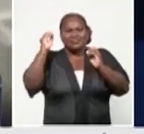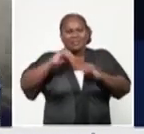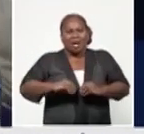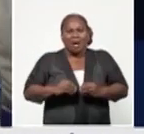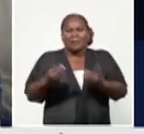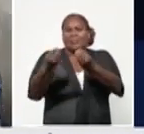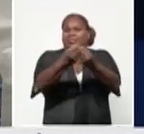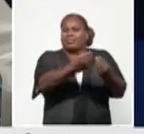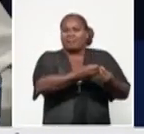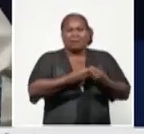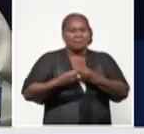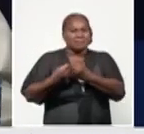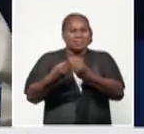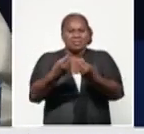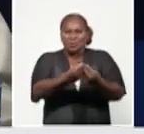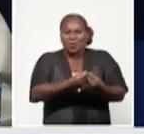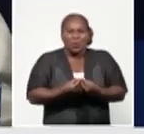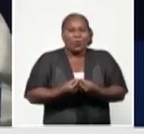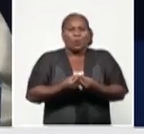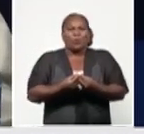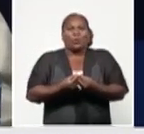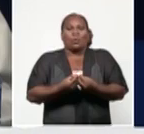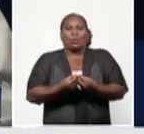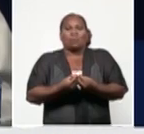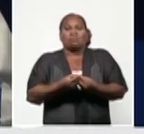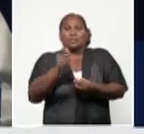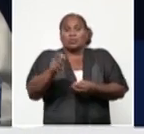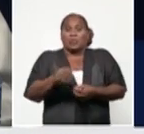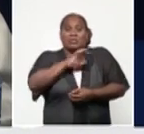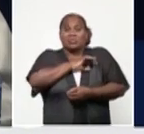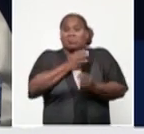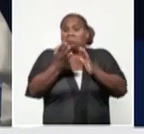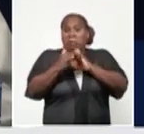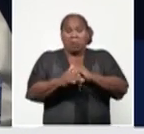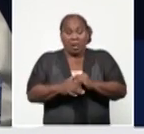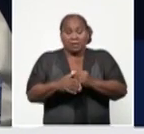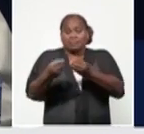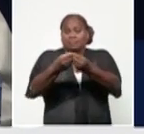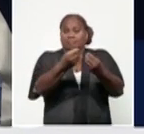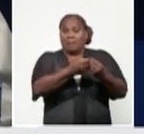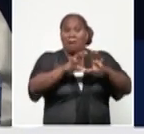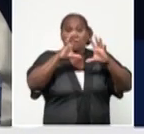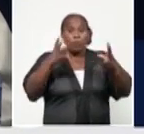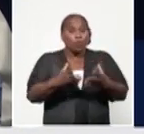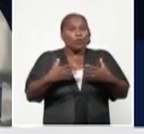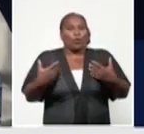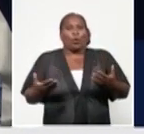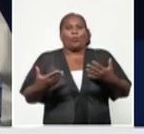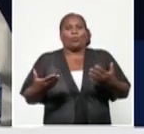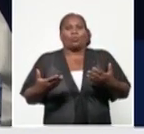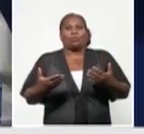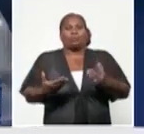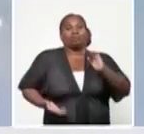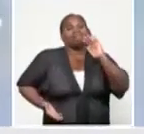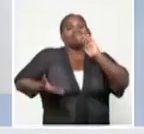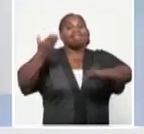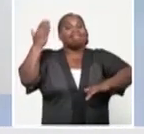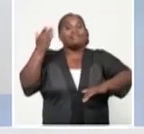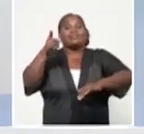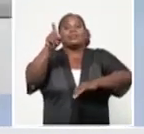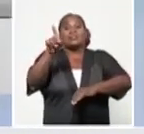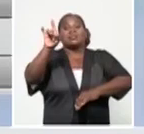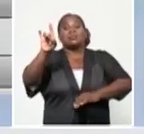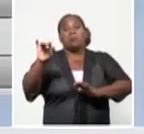The total number of COVID-19 cases worldwide surpassed 19 million